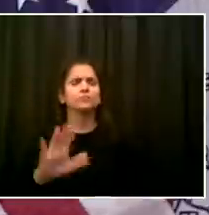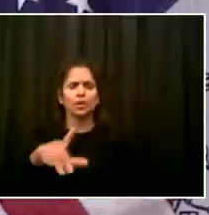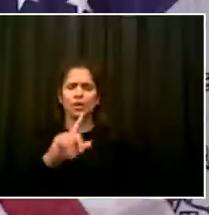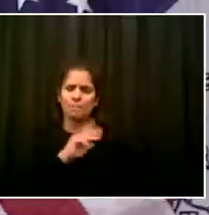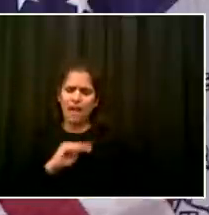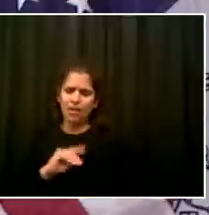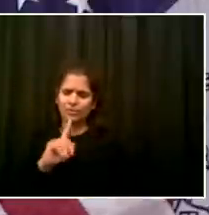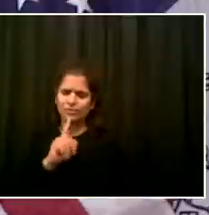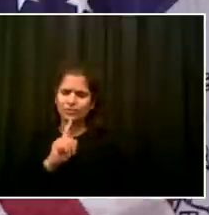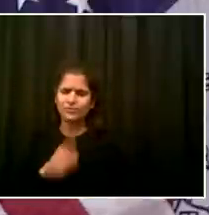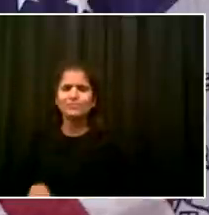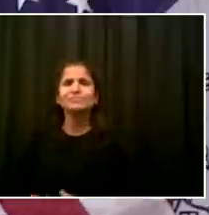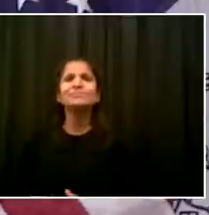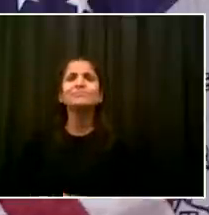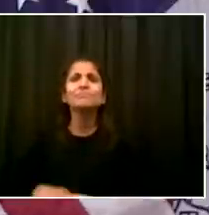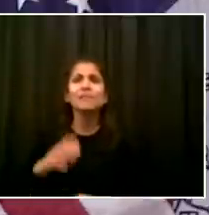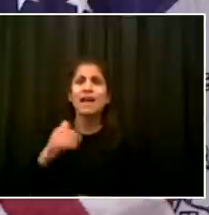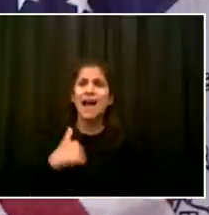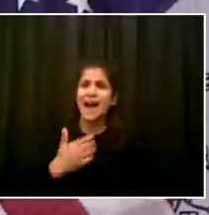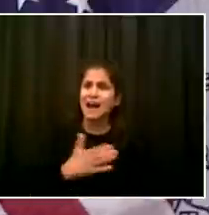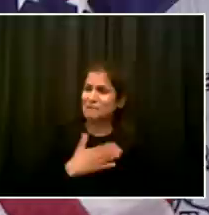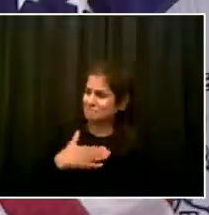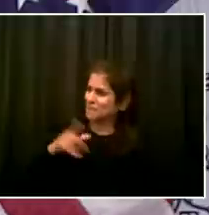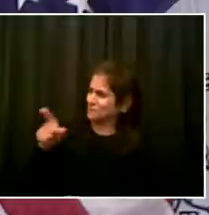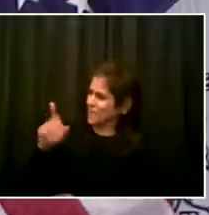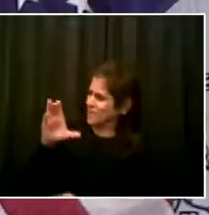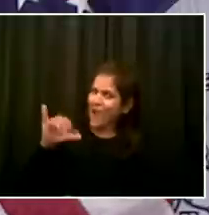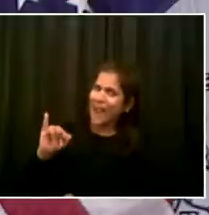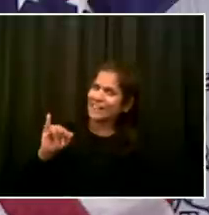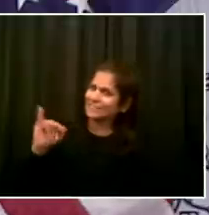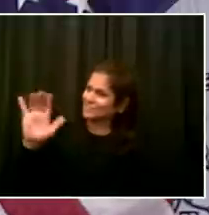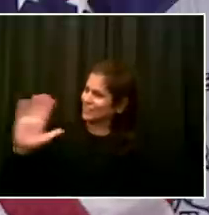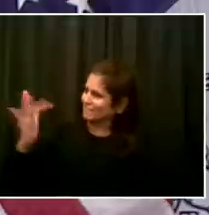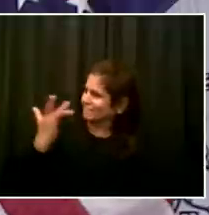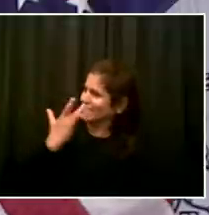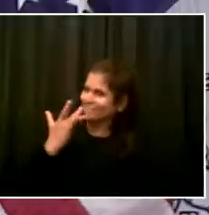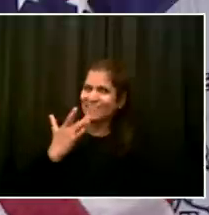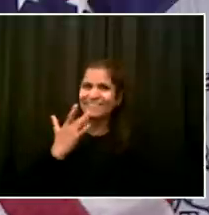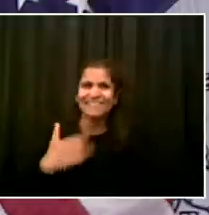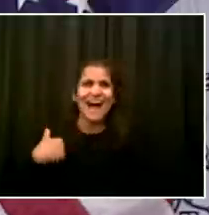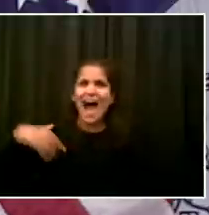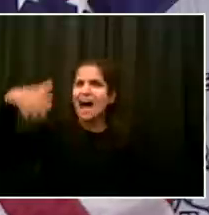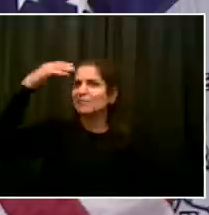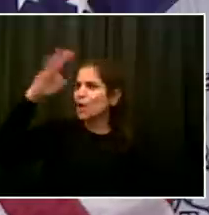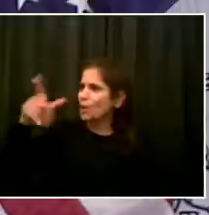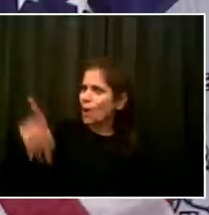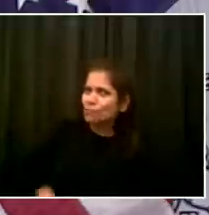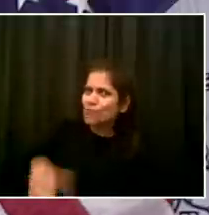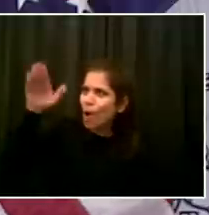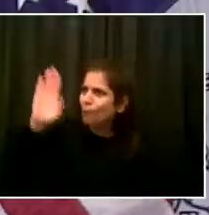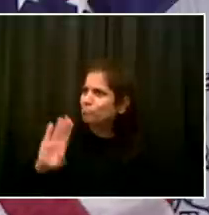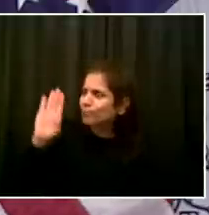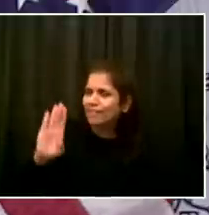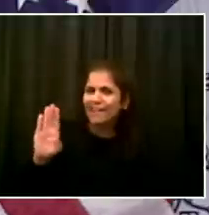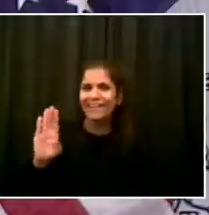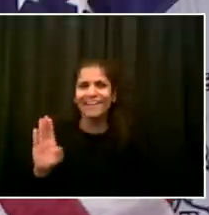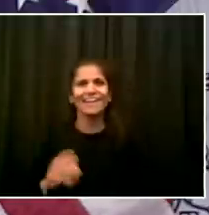there. Now that I know you are a native Brooklynite, I like you even more, so thank you for standing up for Brooklyn.